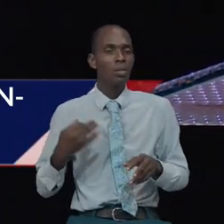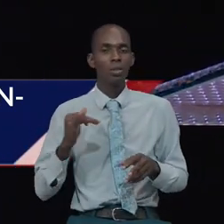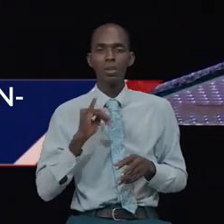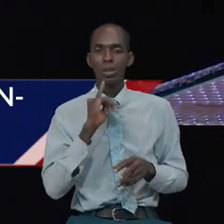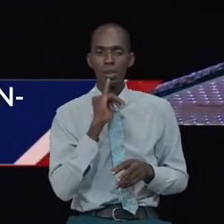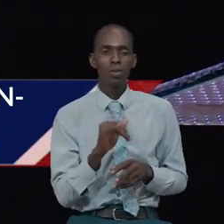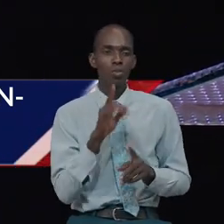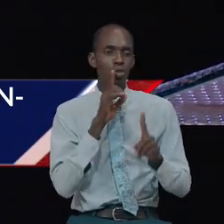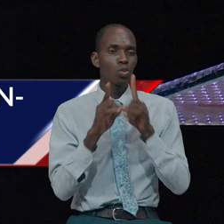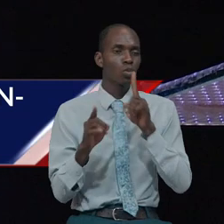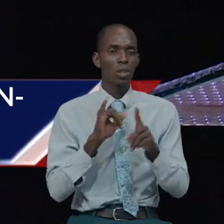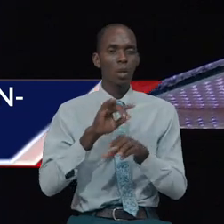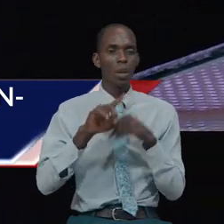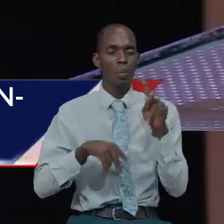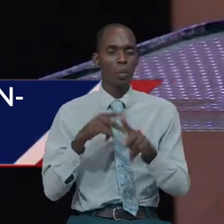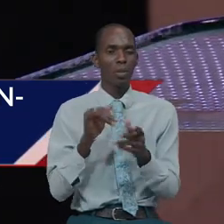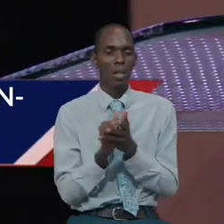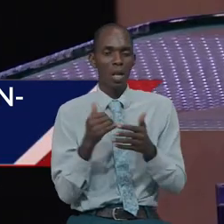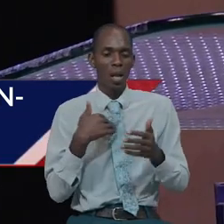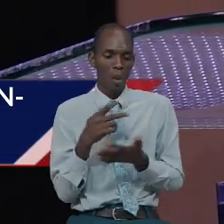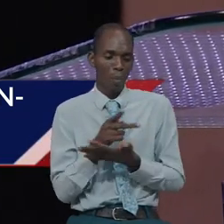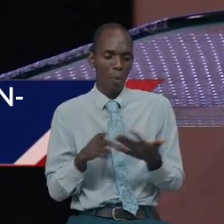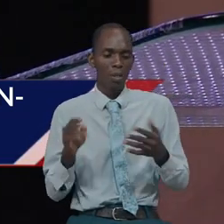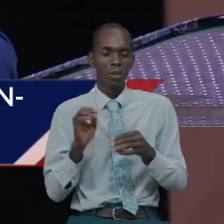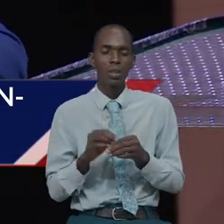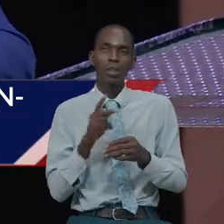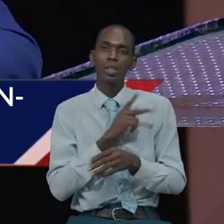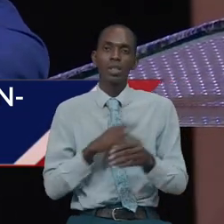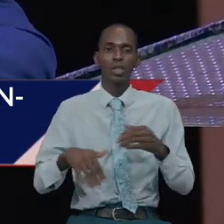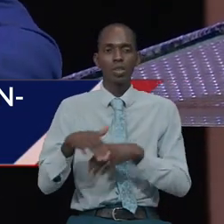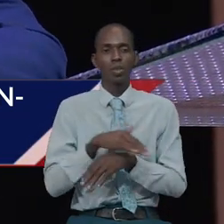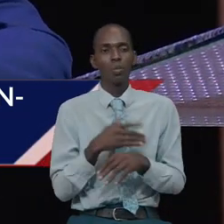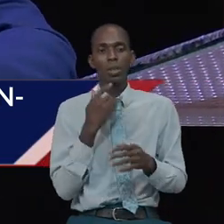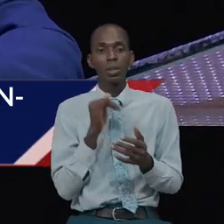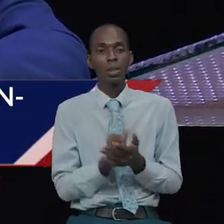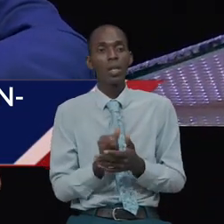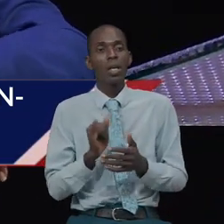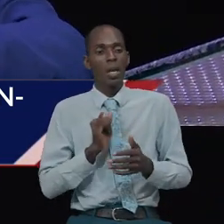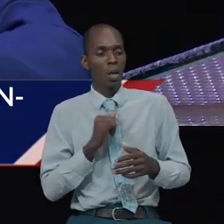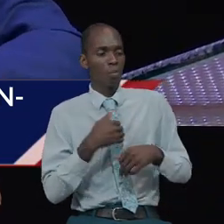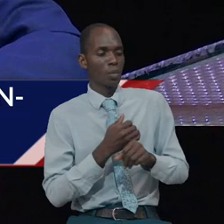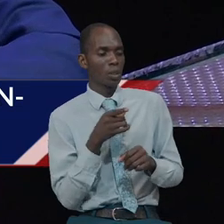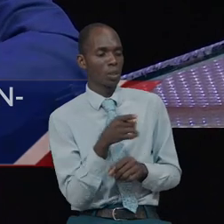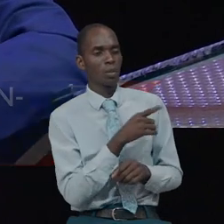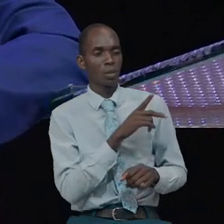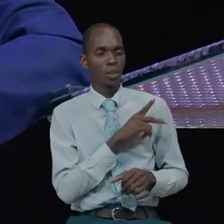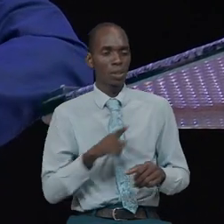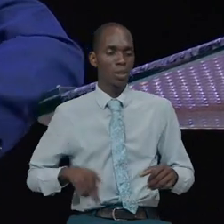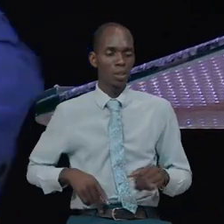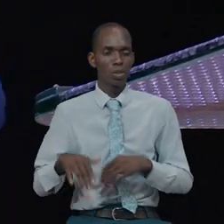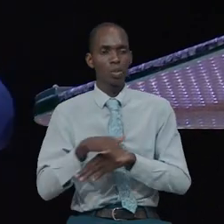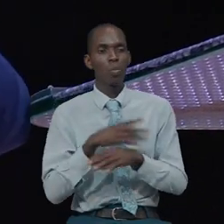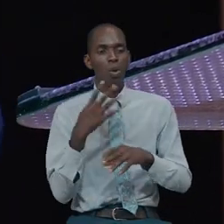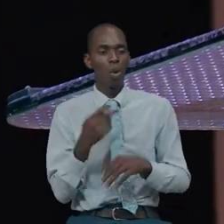in the kingdom. And the Lord had said, I'll make them a kingdom of priests, a kingdom, a royal